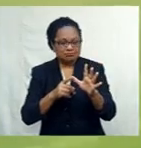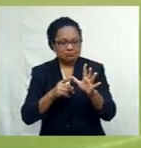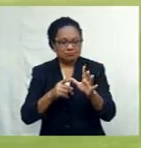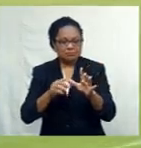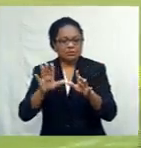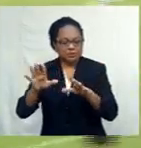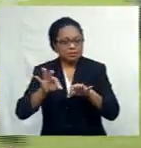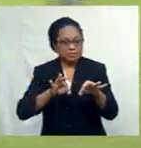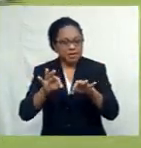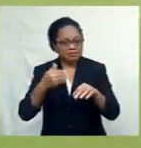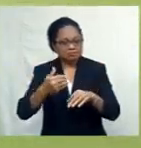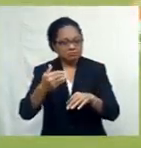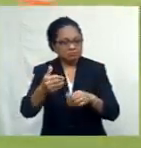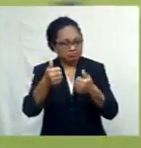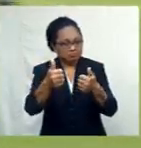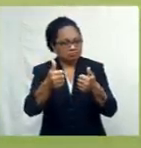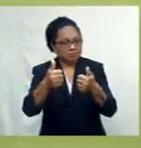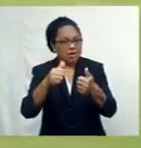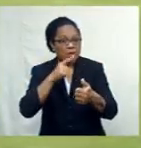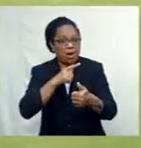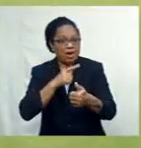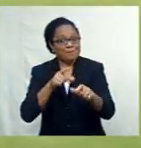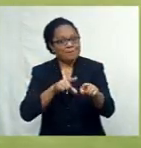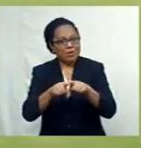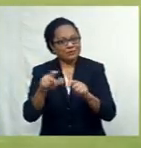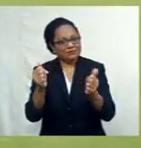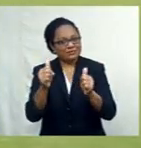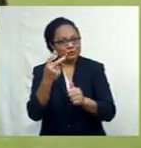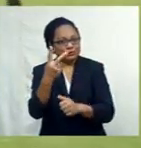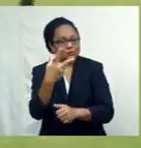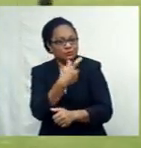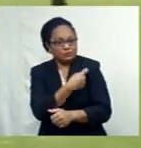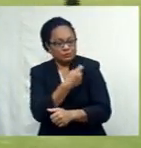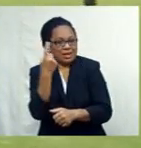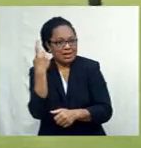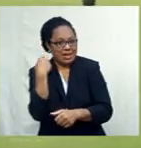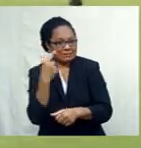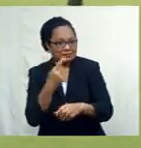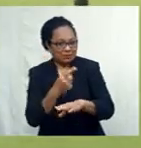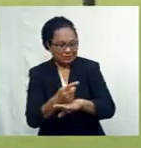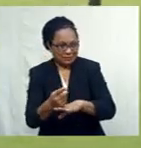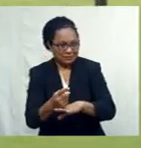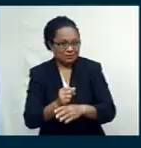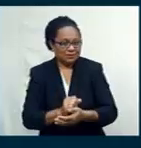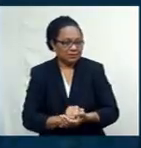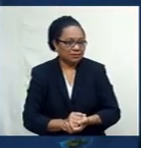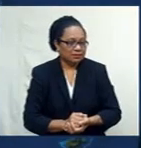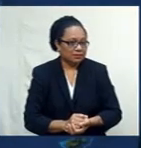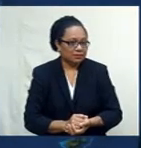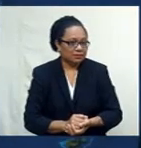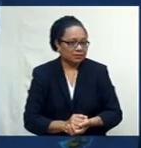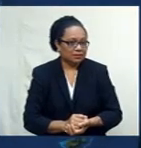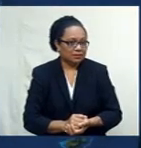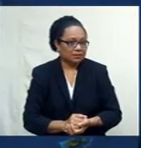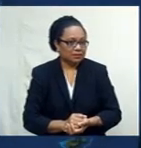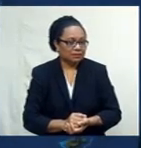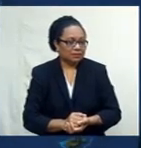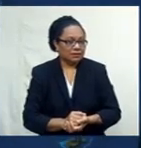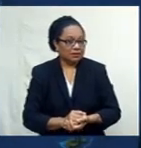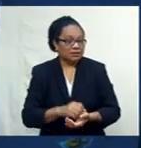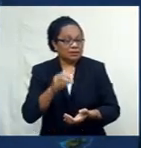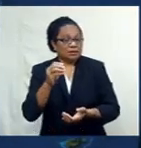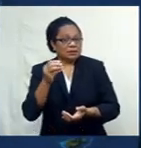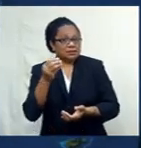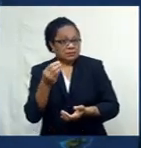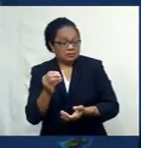their second jab on Saturday last week. And there's just a handful left, and their dates are later this month. So we're hoping